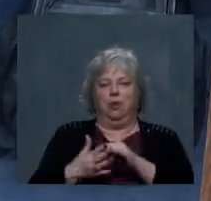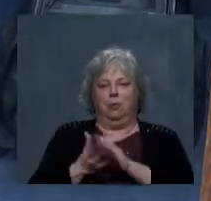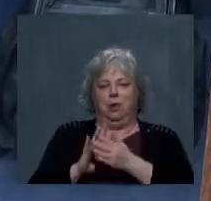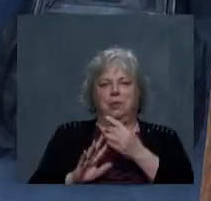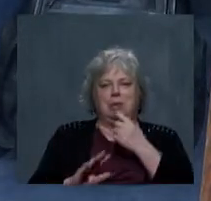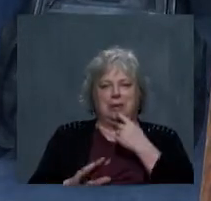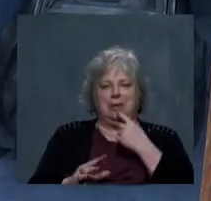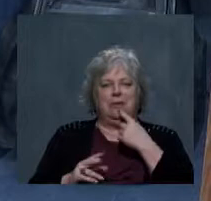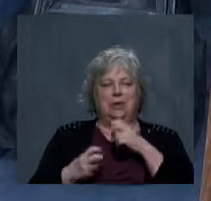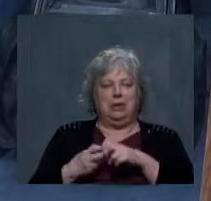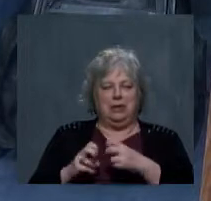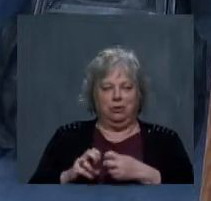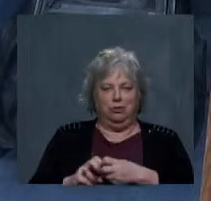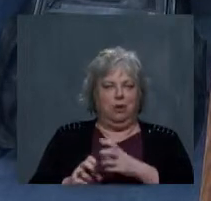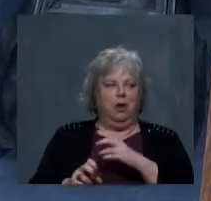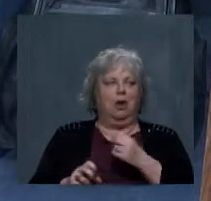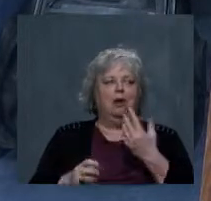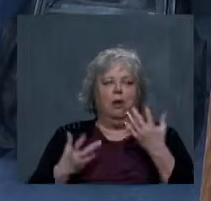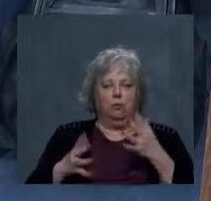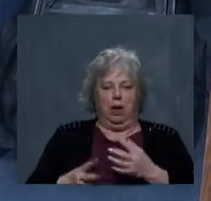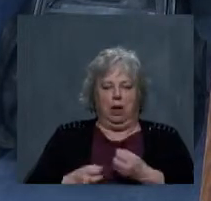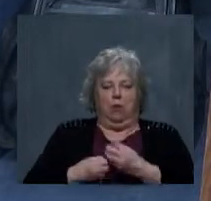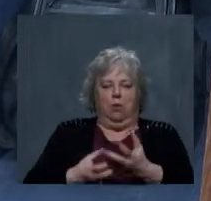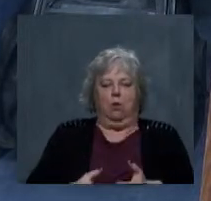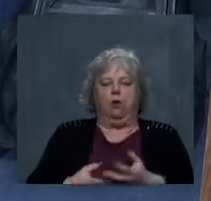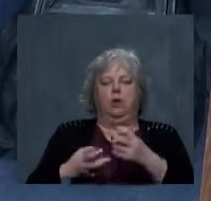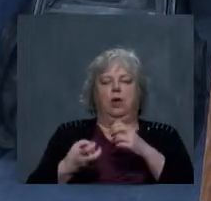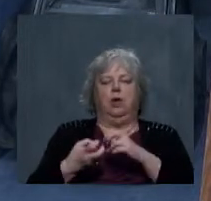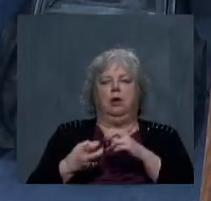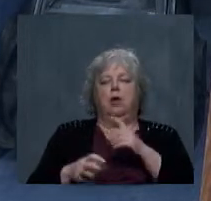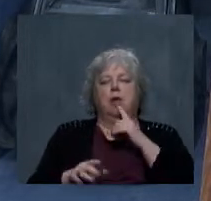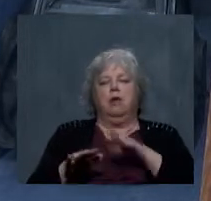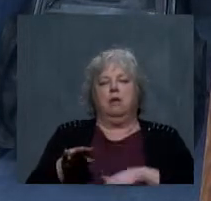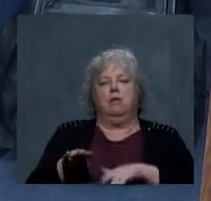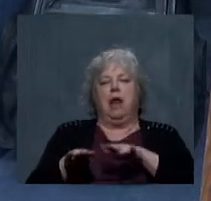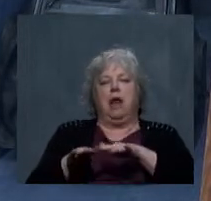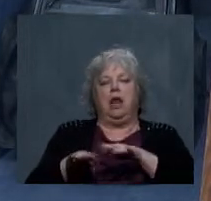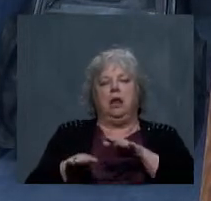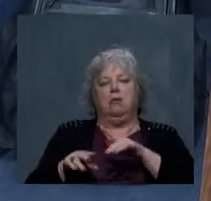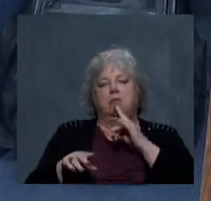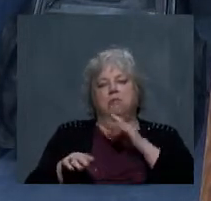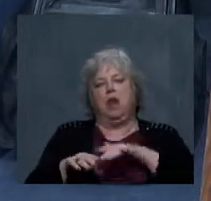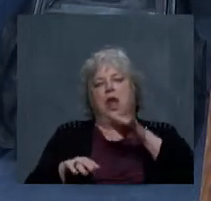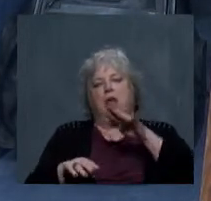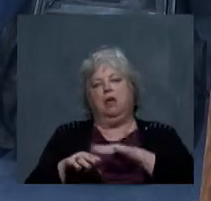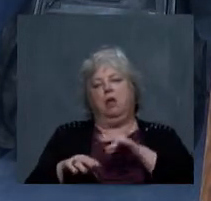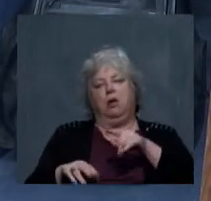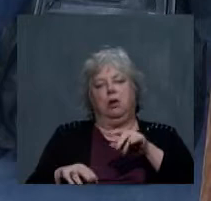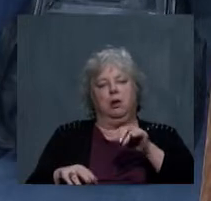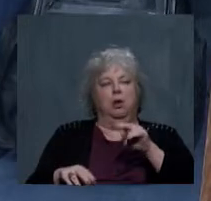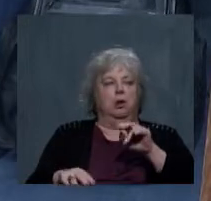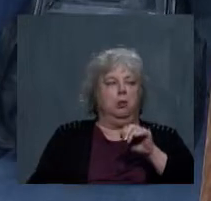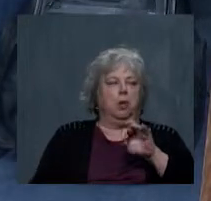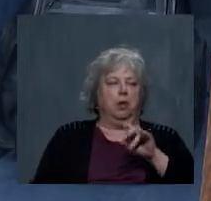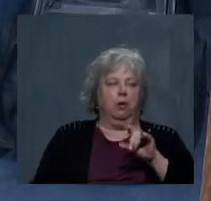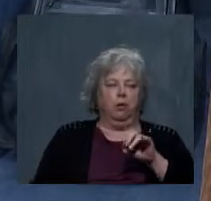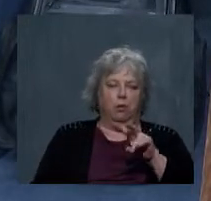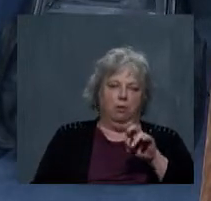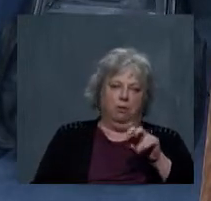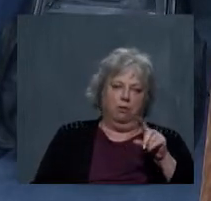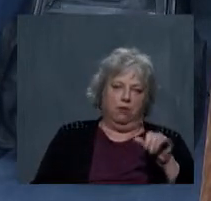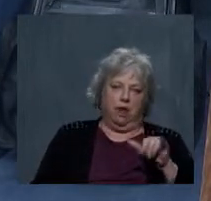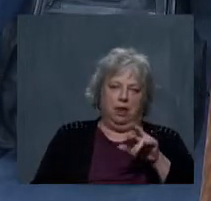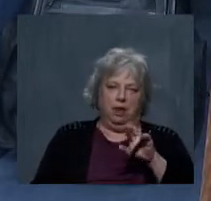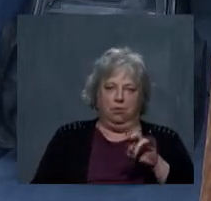issue, and it's already causing flooding on Pinnacle Valley Road. So I just don't think this is a good development